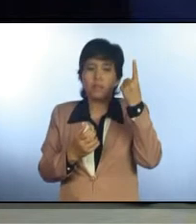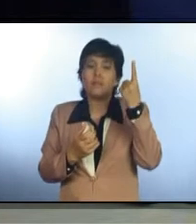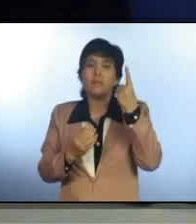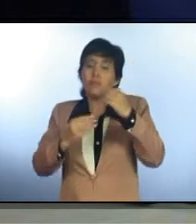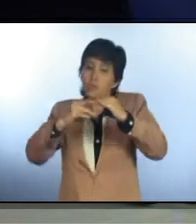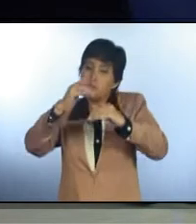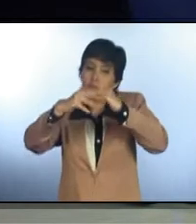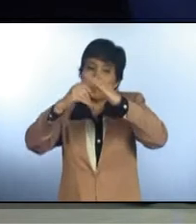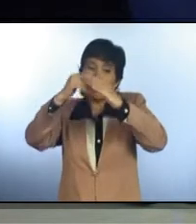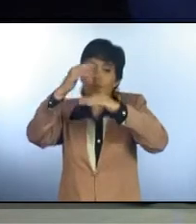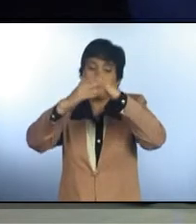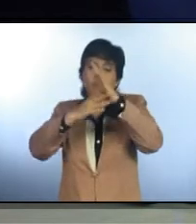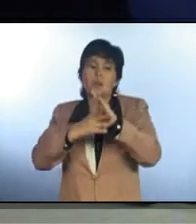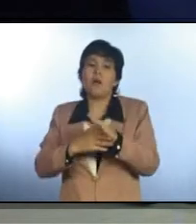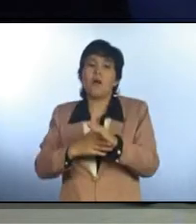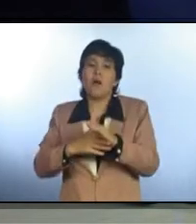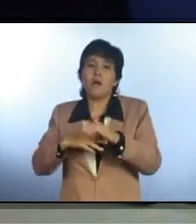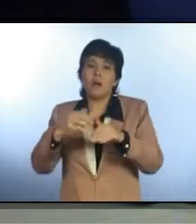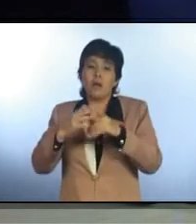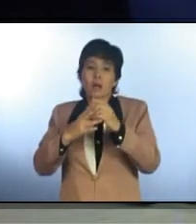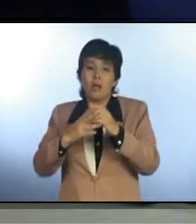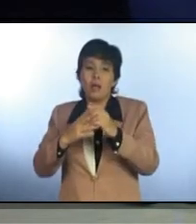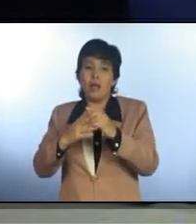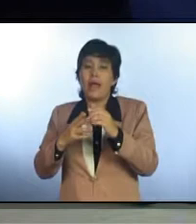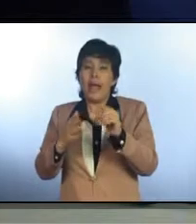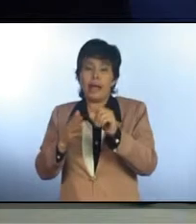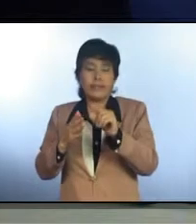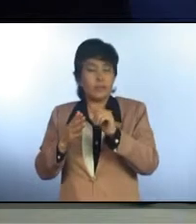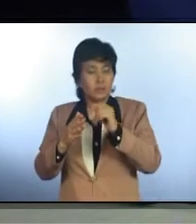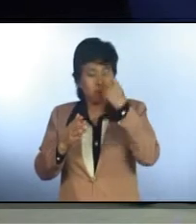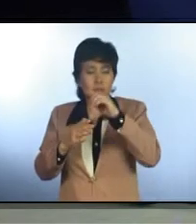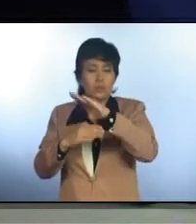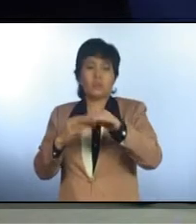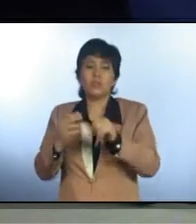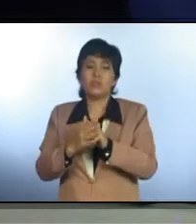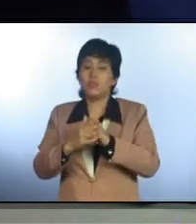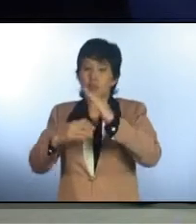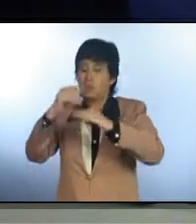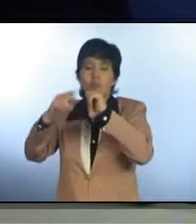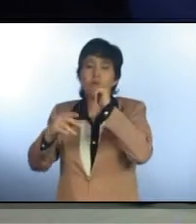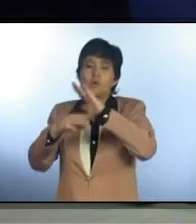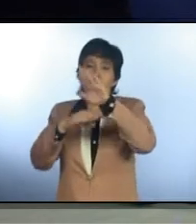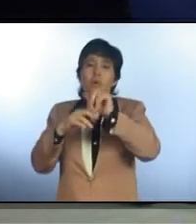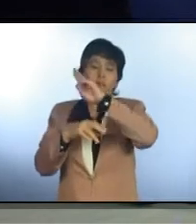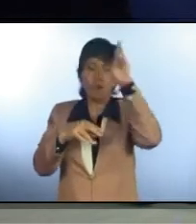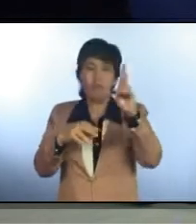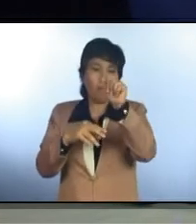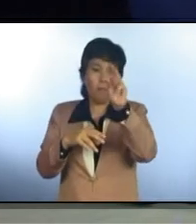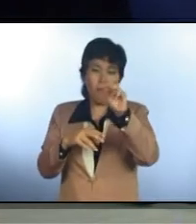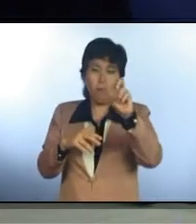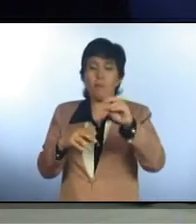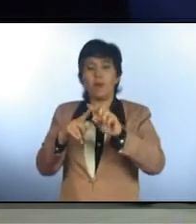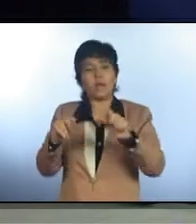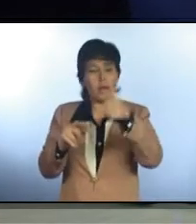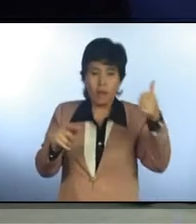is developed by Greenwald et al. Et al. Hereby means it is not developed by just Greenwald, but also a group